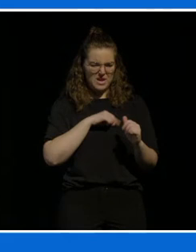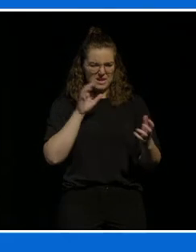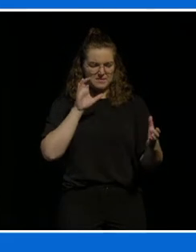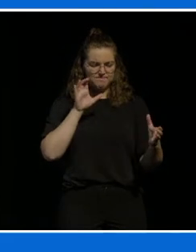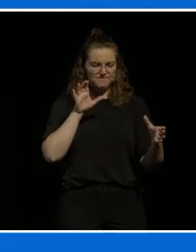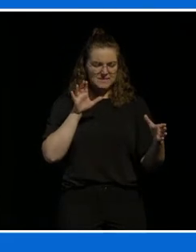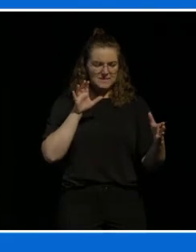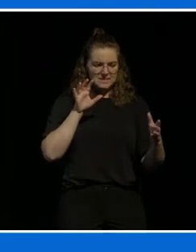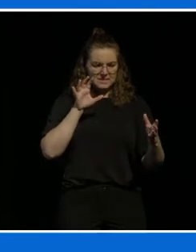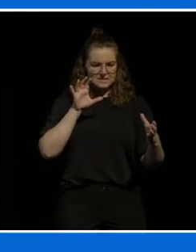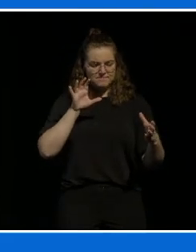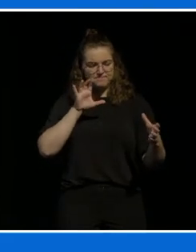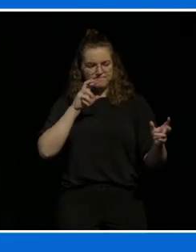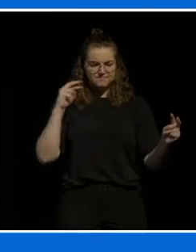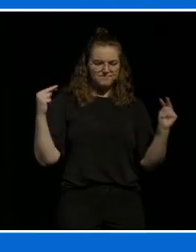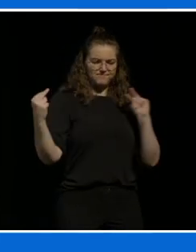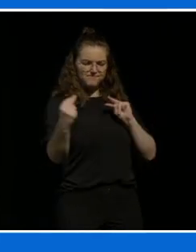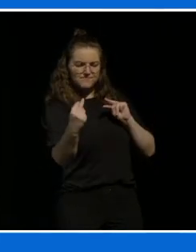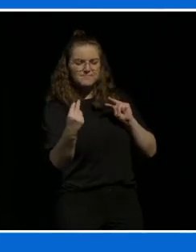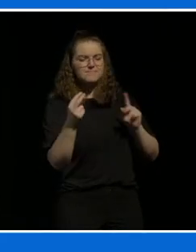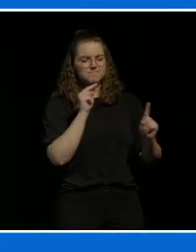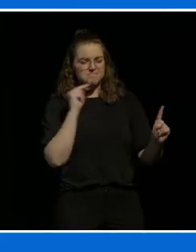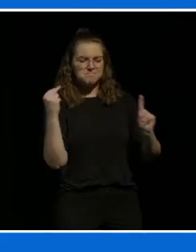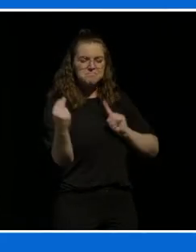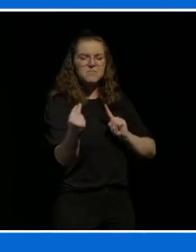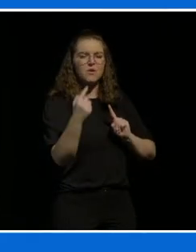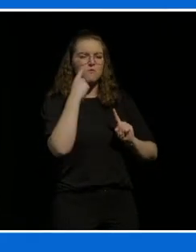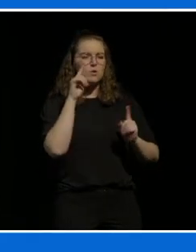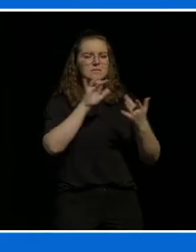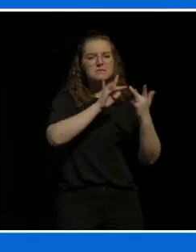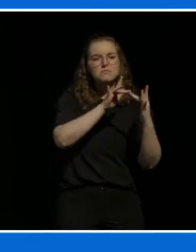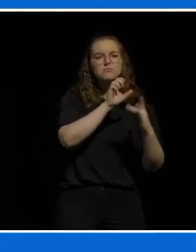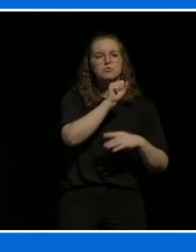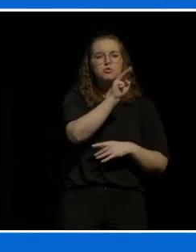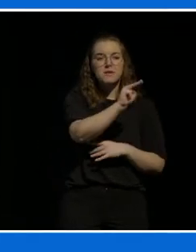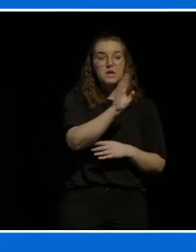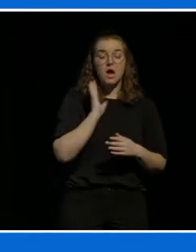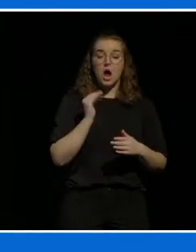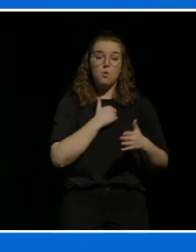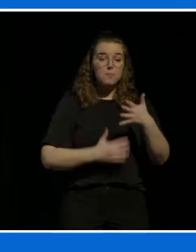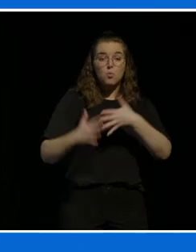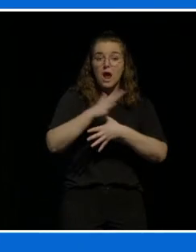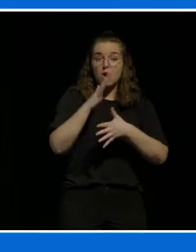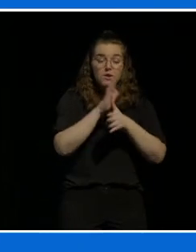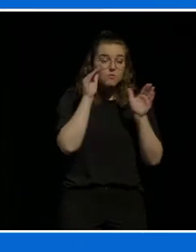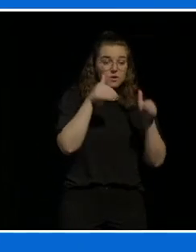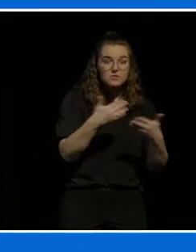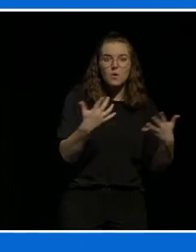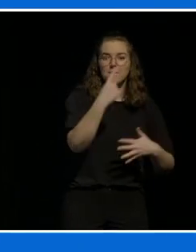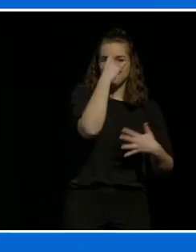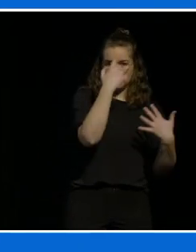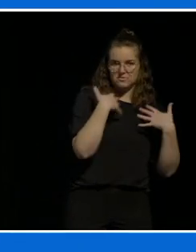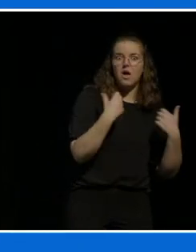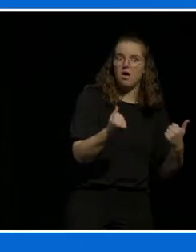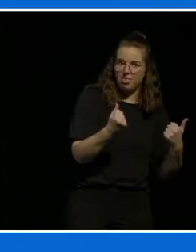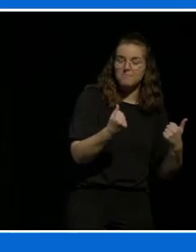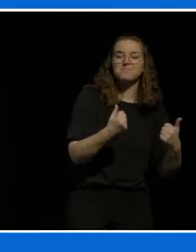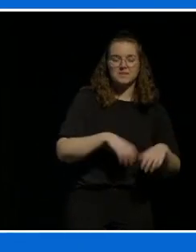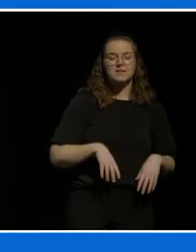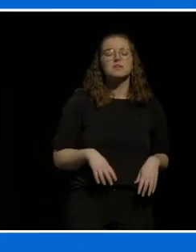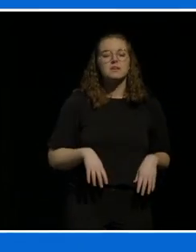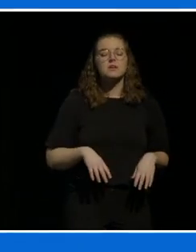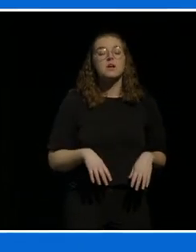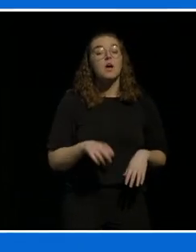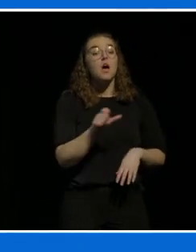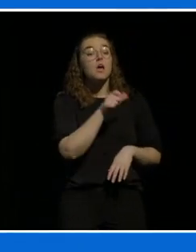it better for overall. So some of our main priority focuses are mental health, which is a big one. So there's been some cases on the Hill right now. But